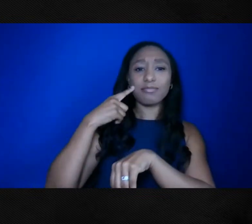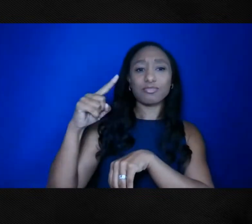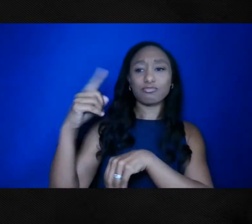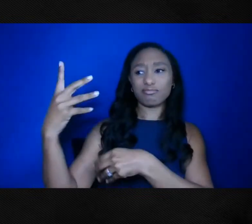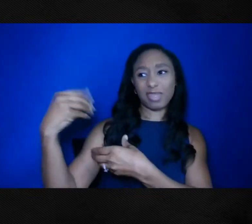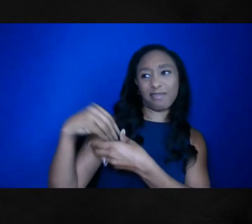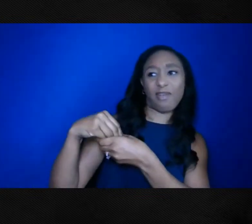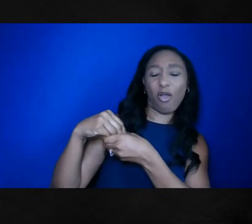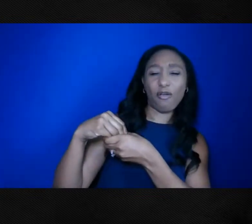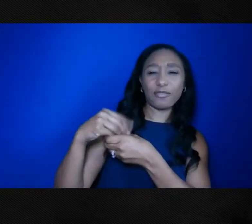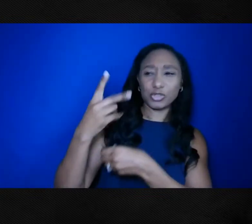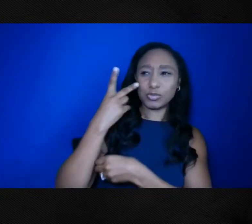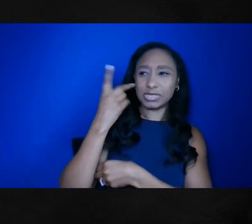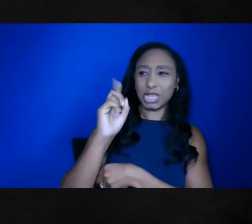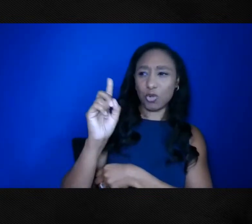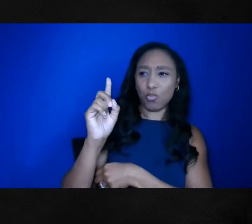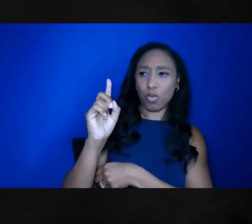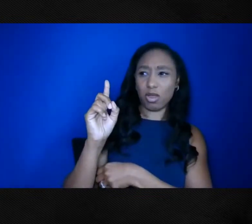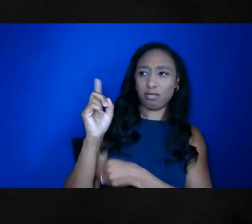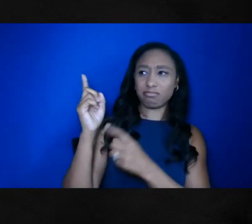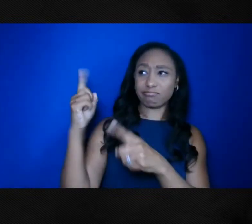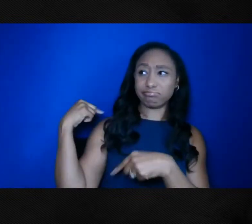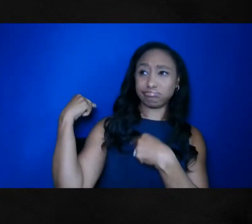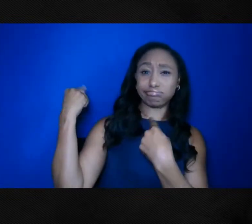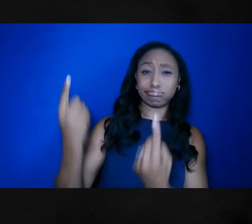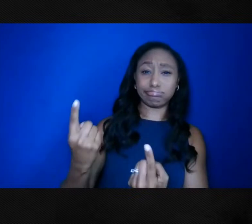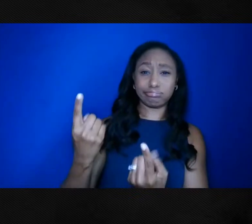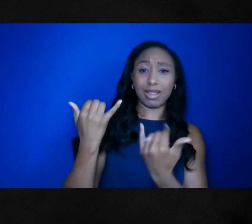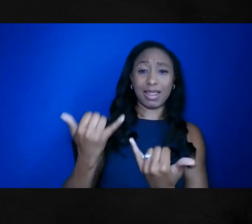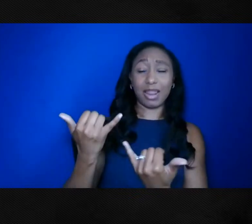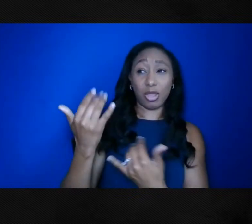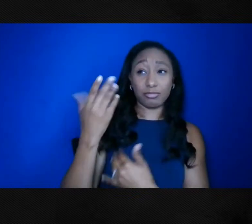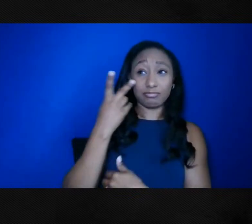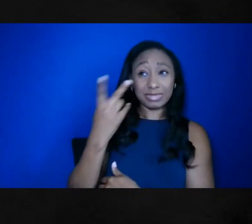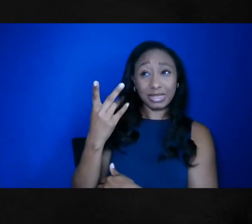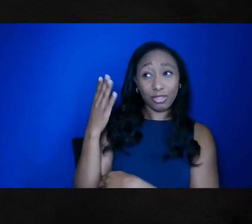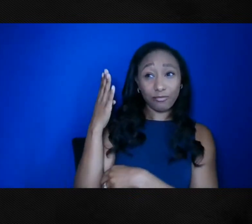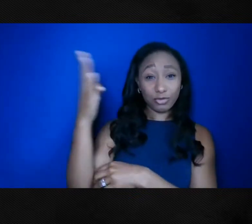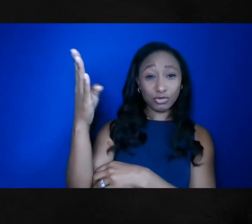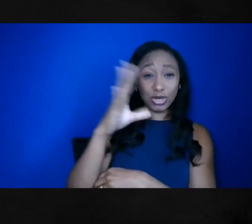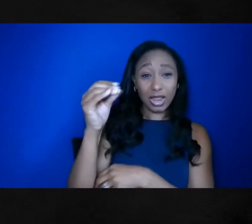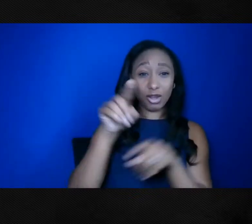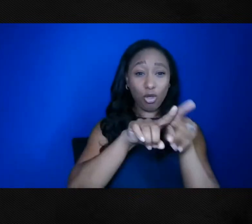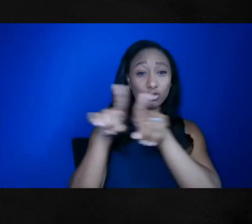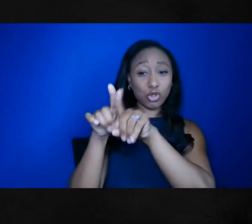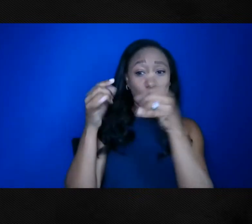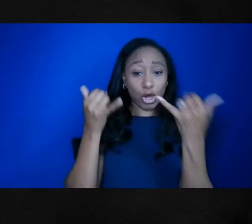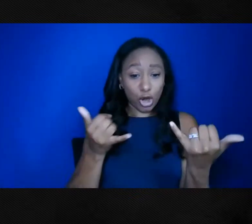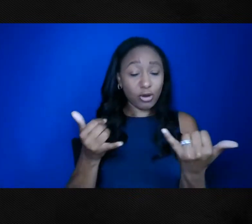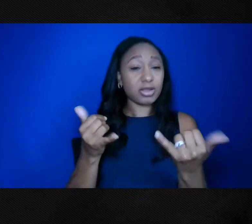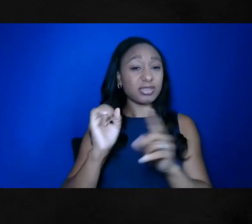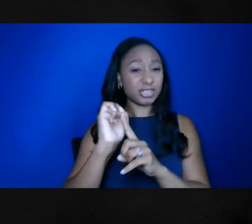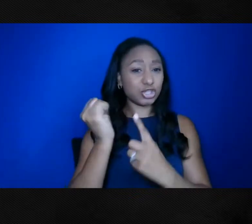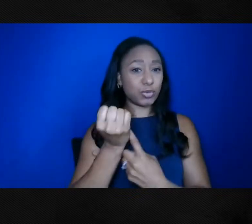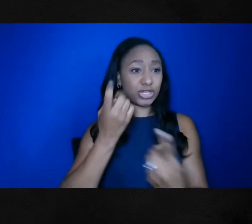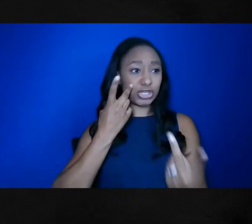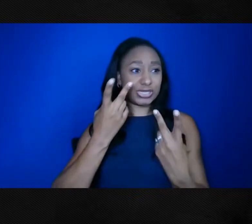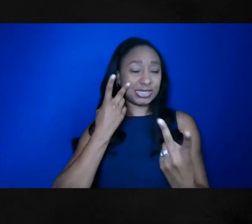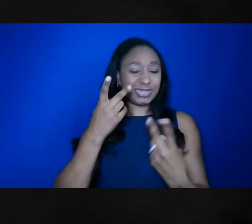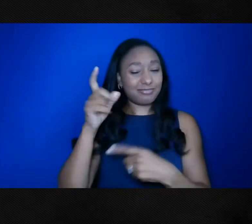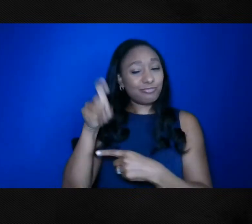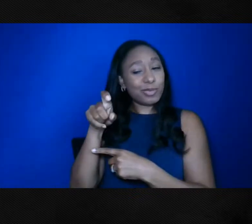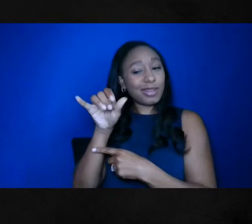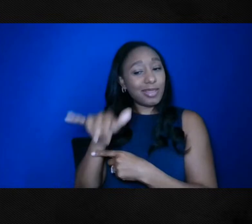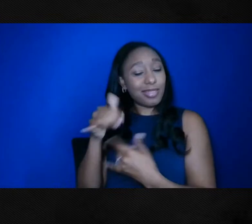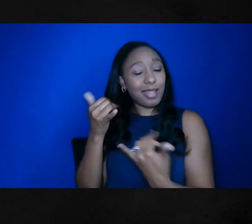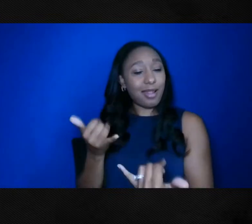we've been and where we are going. And our current national situation suggests we need that now. We call